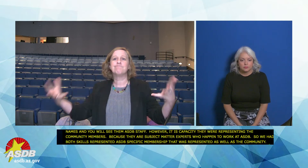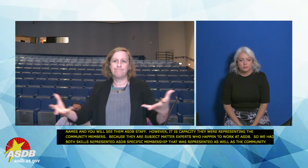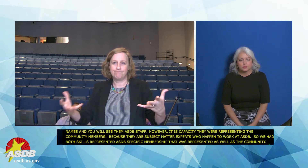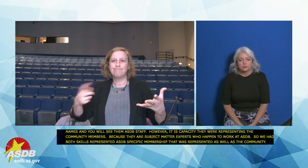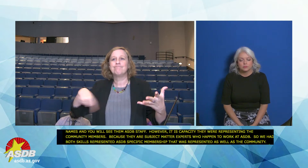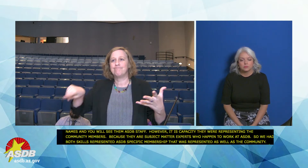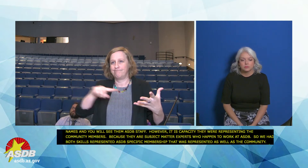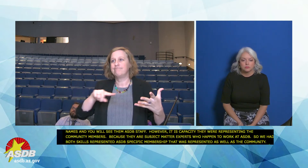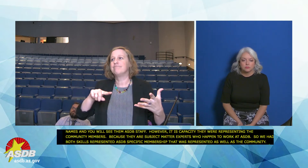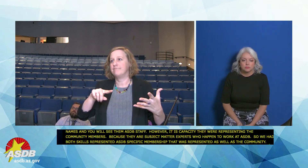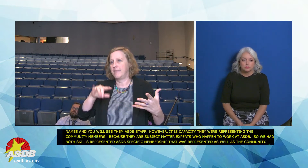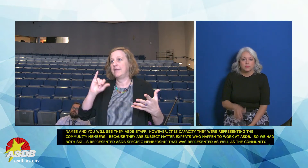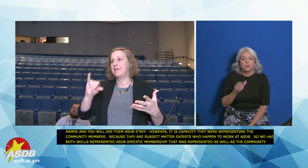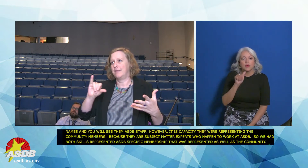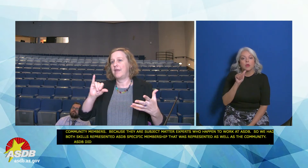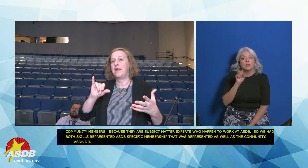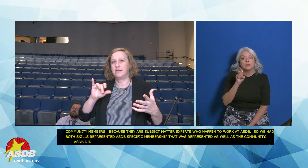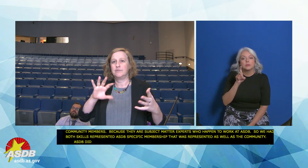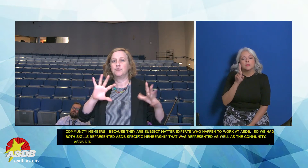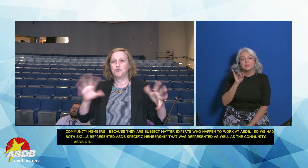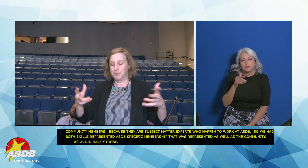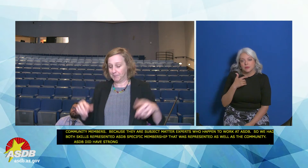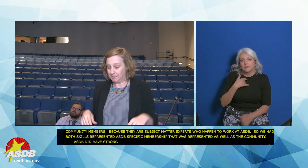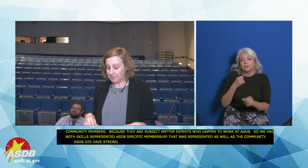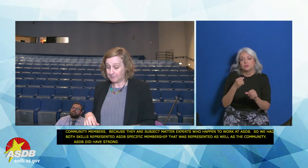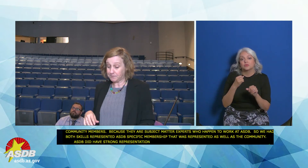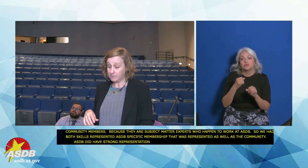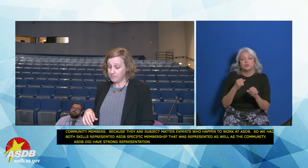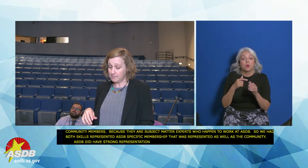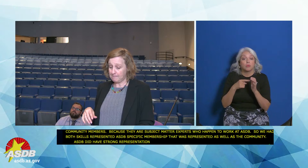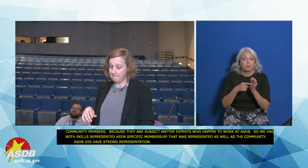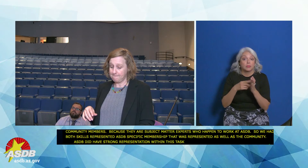ASDB did have strong representation within this task force.